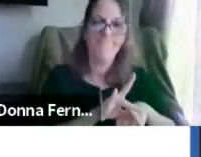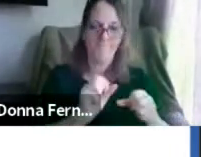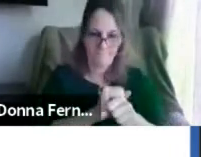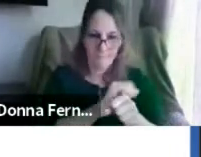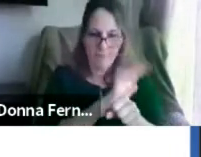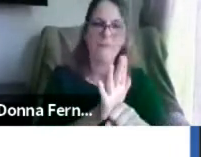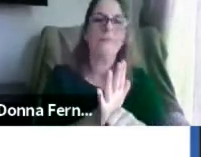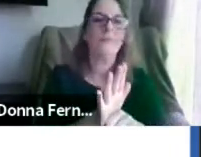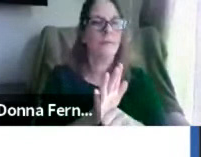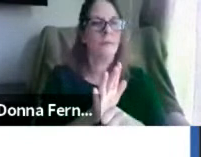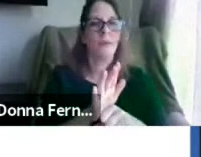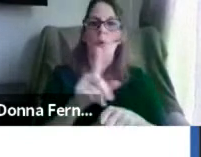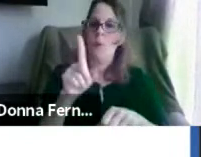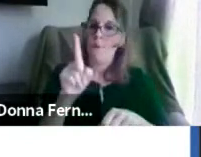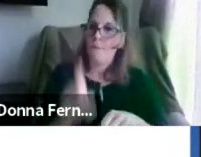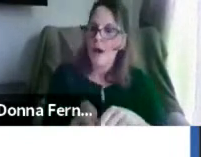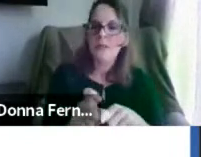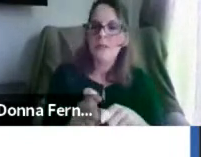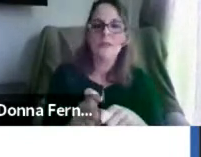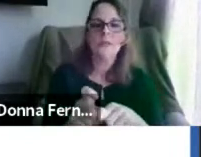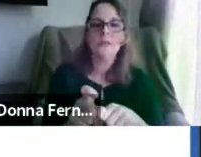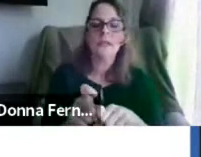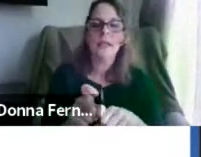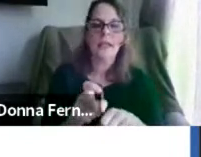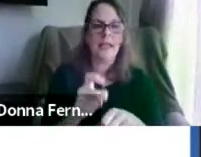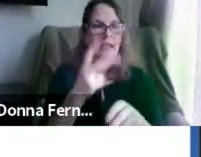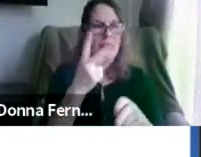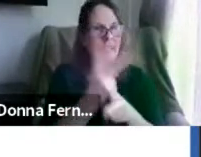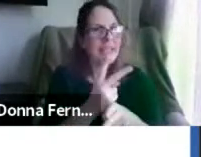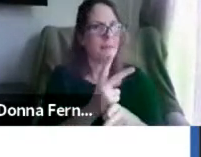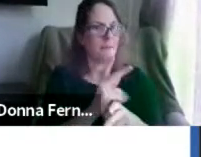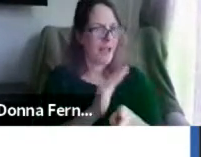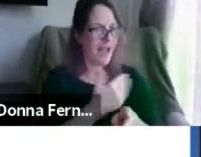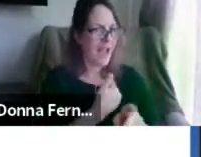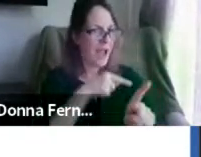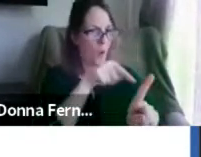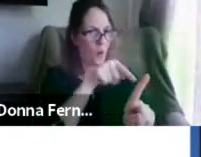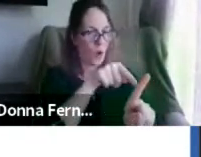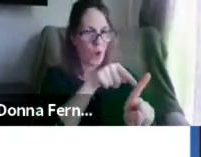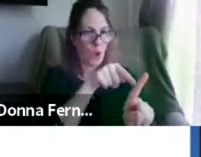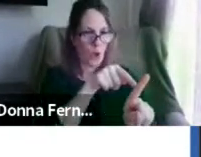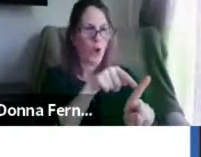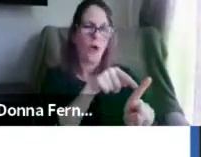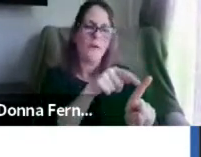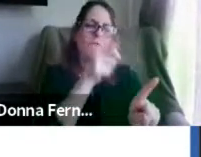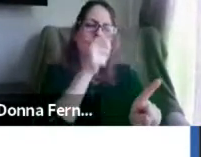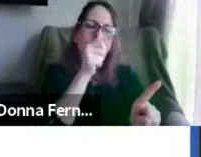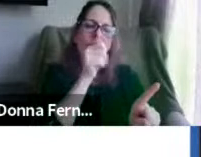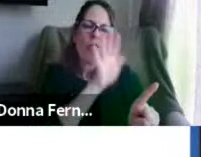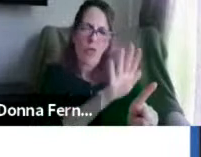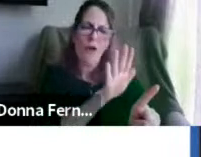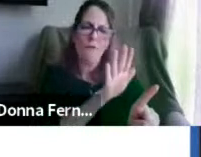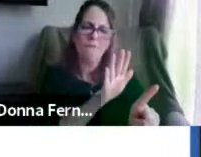keep our patients safe with all of their information. The best way to explain to